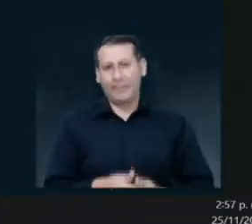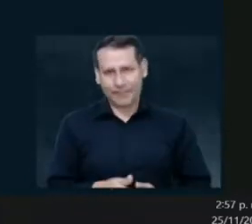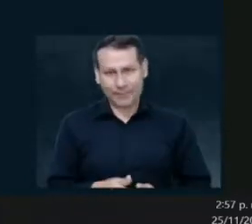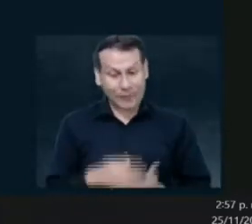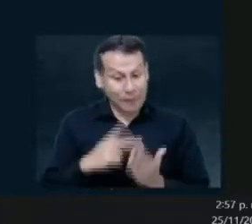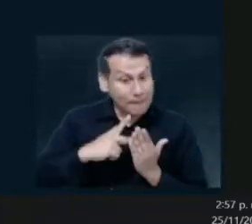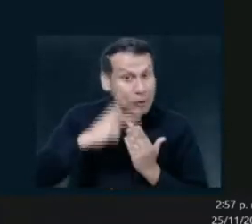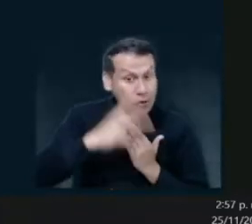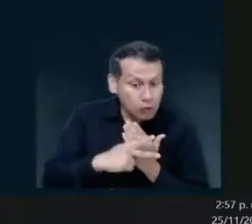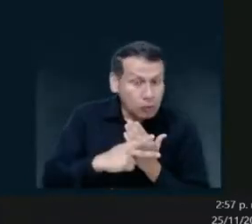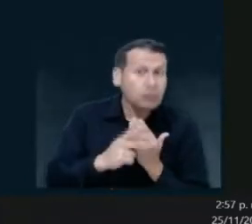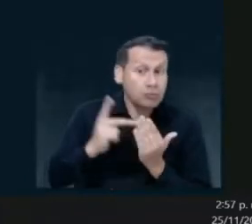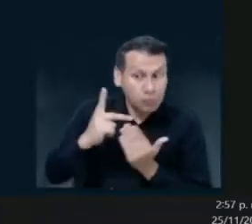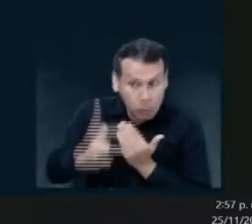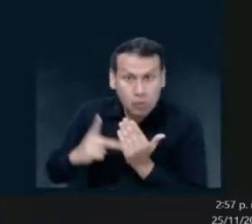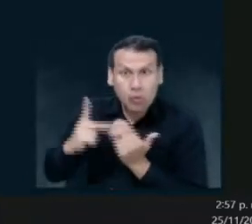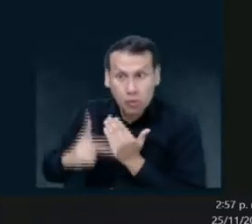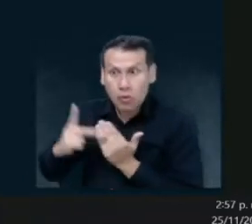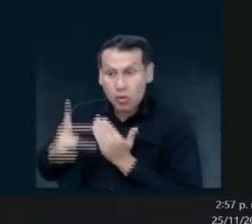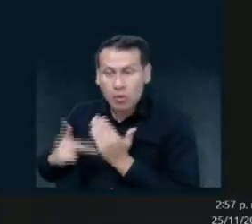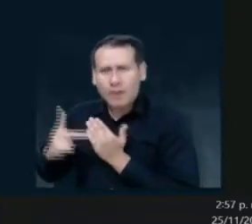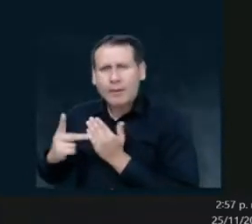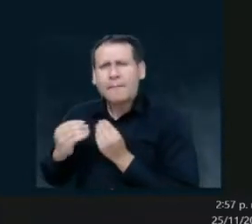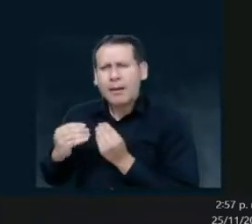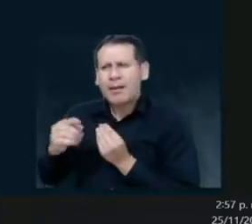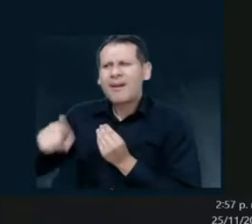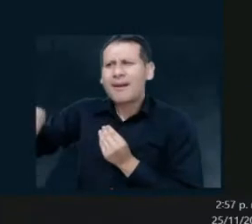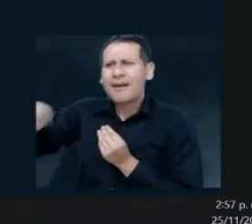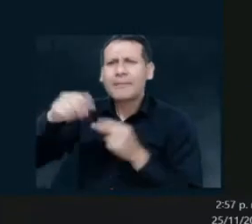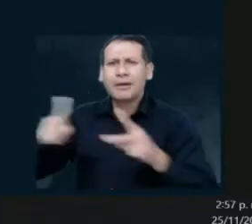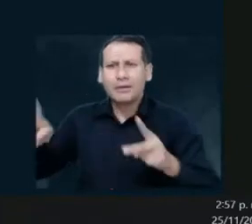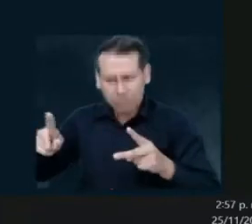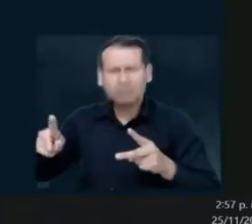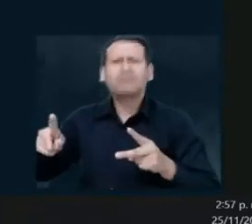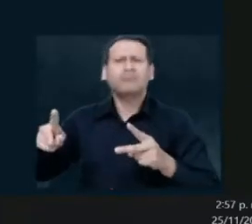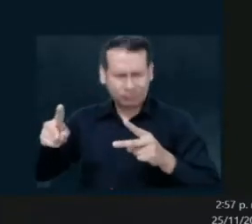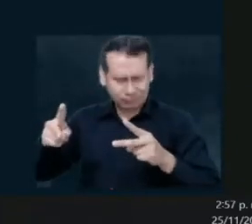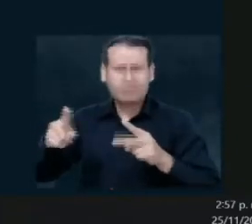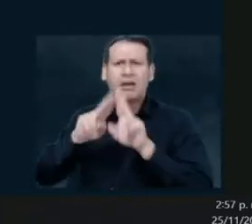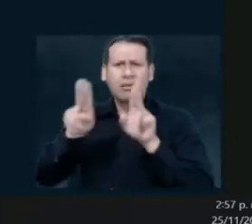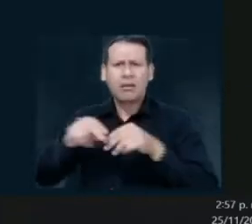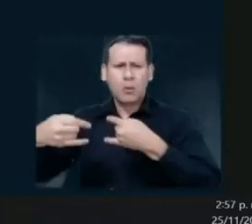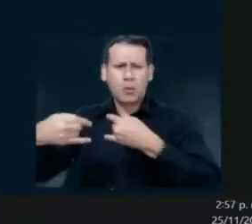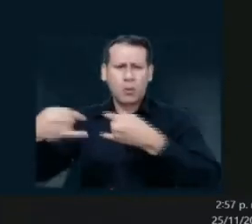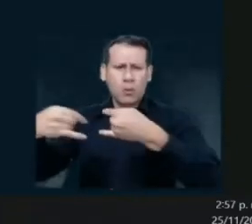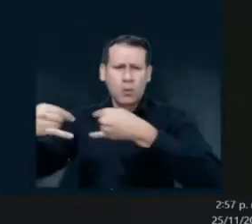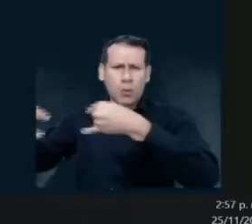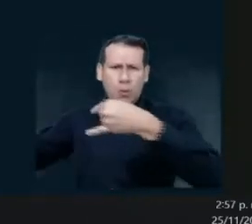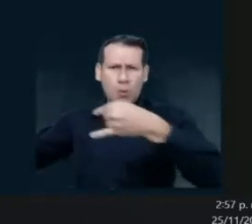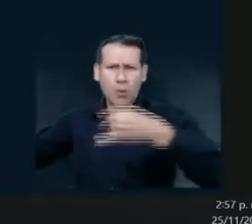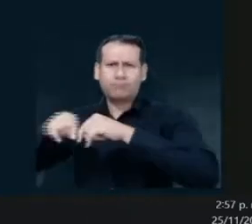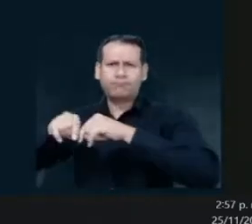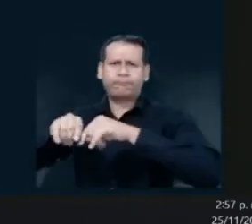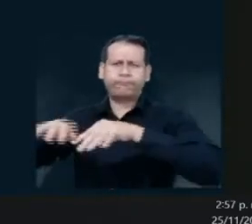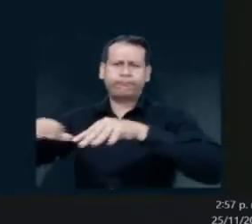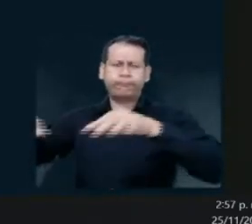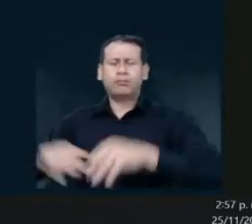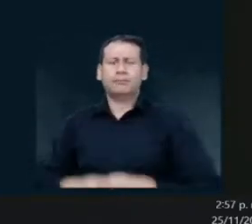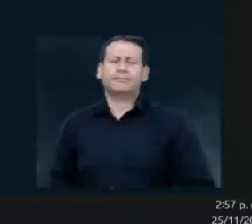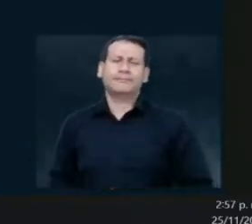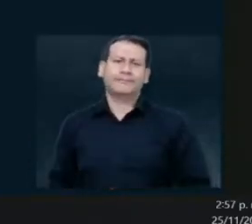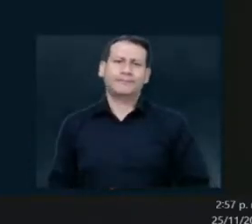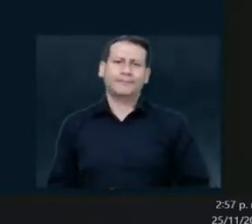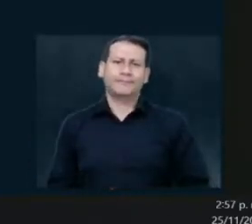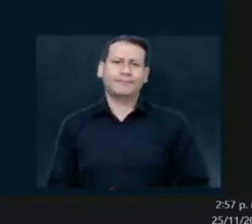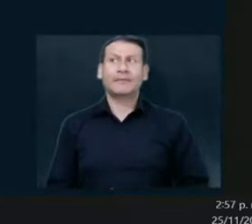projects, just to show what other alternatives can there be to connect people to internet who were not connected before, and then to work with